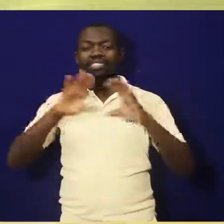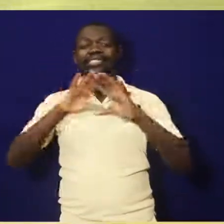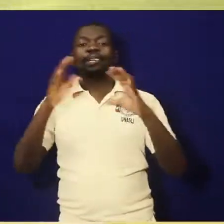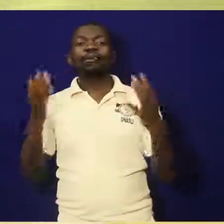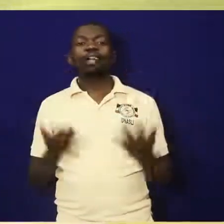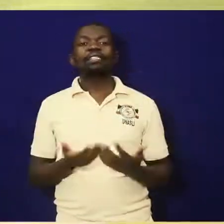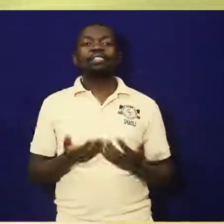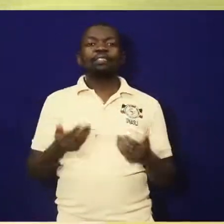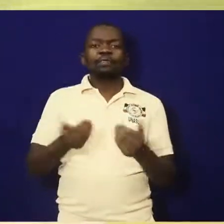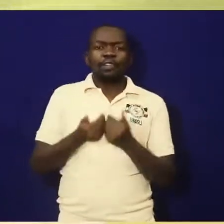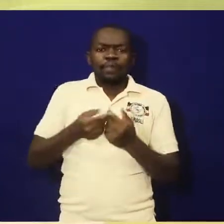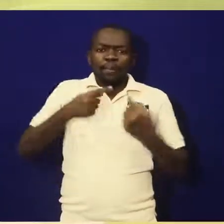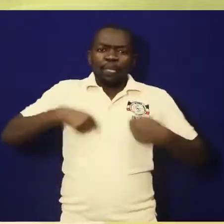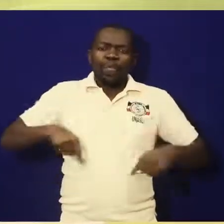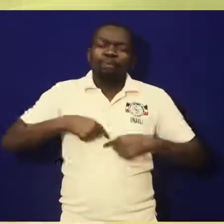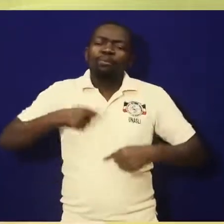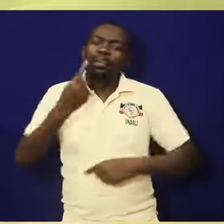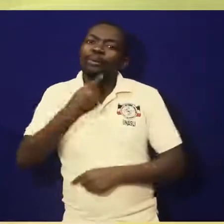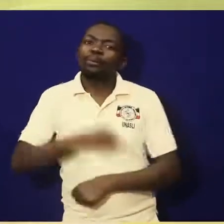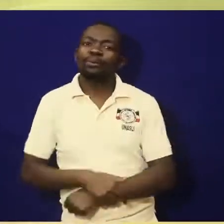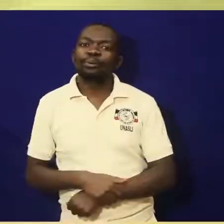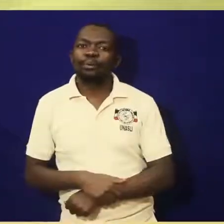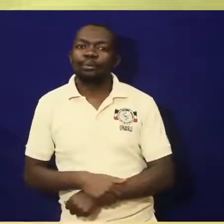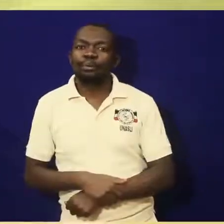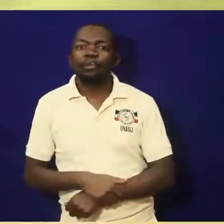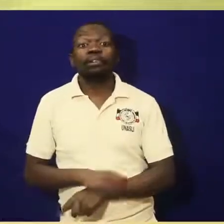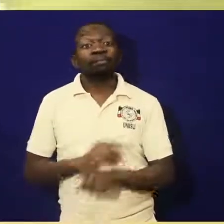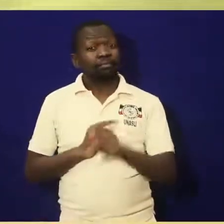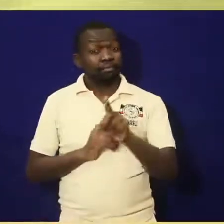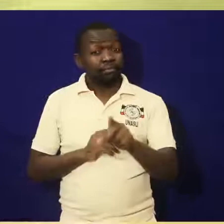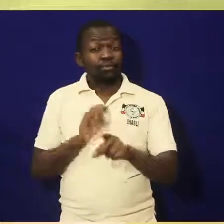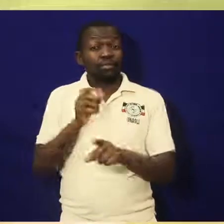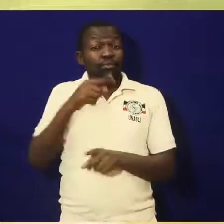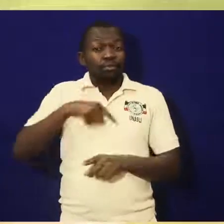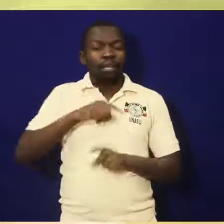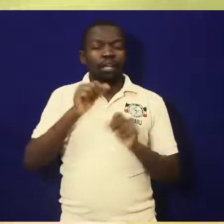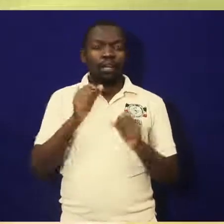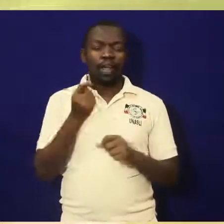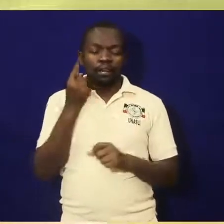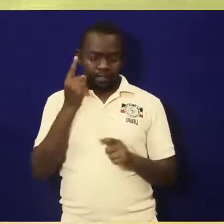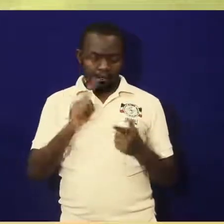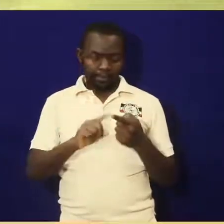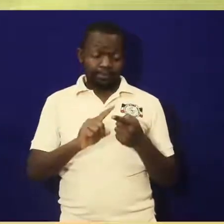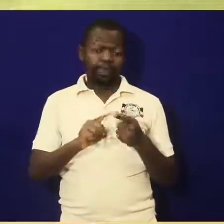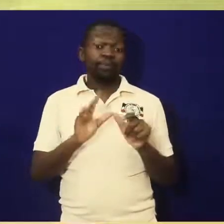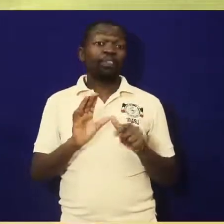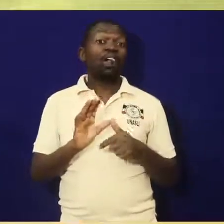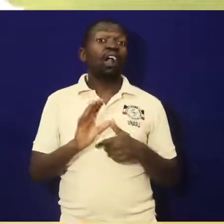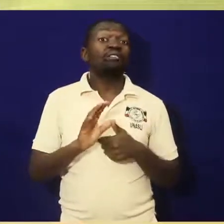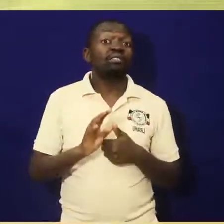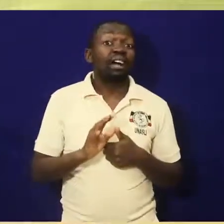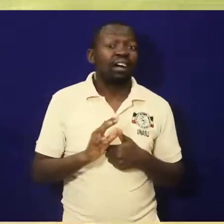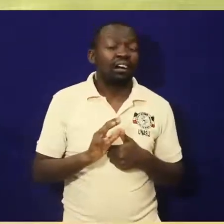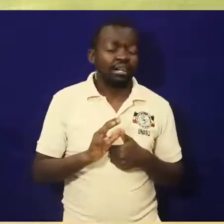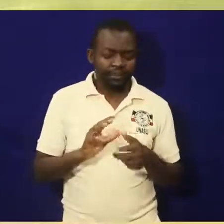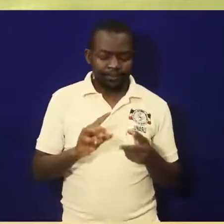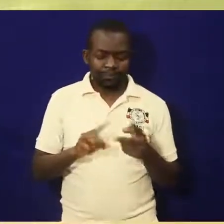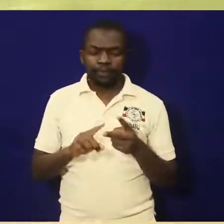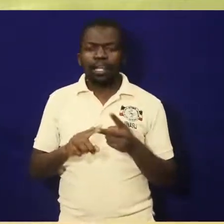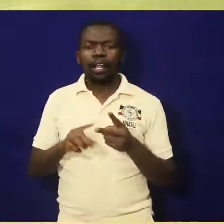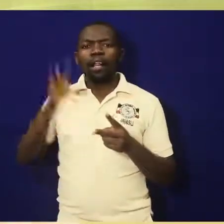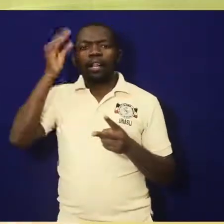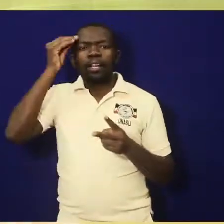who we are so that we understand cultures and to learn to